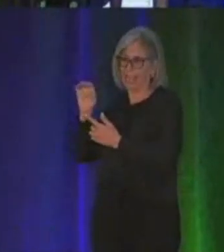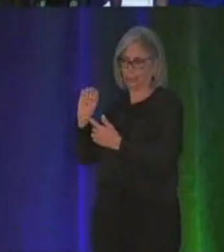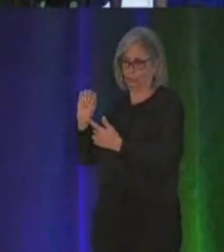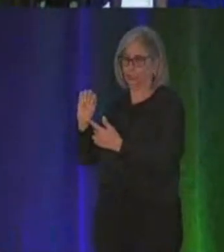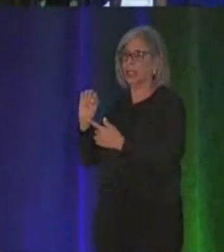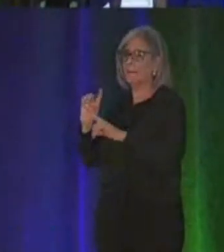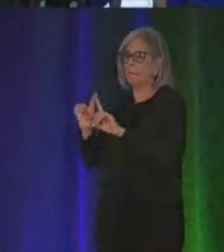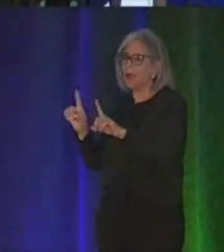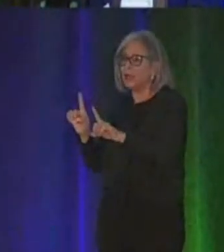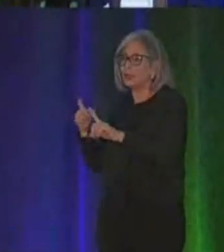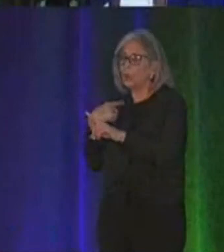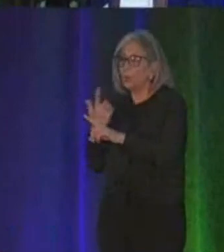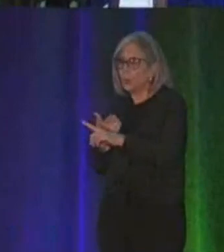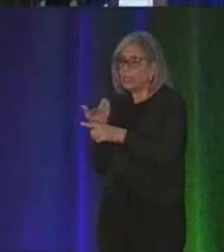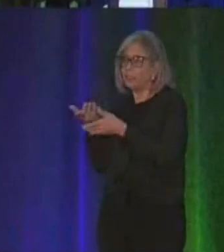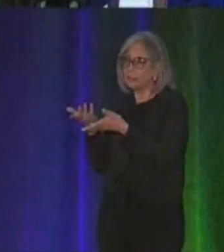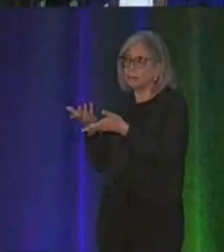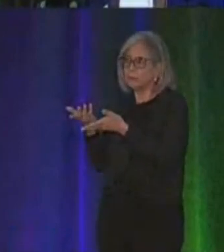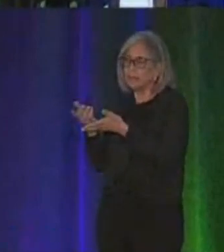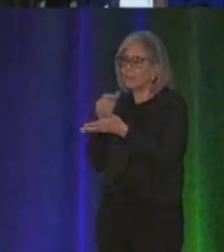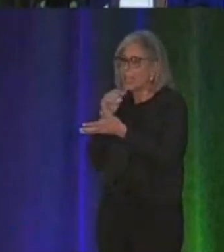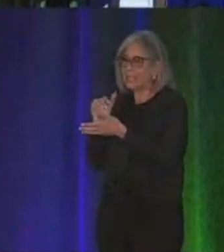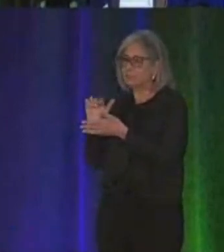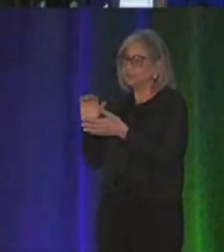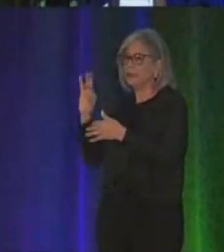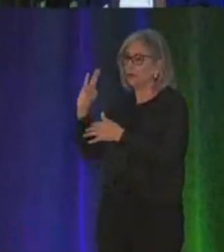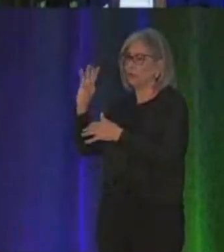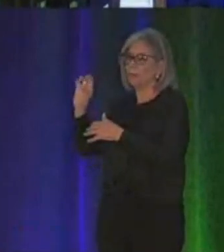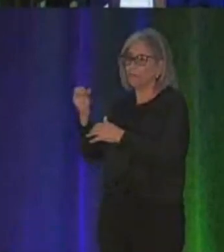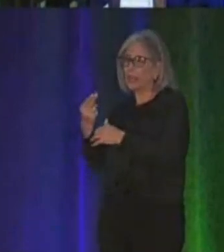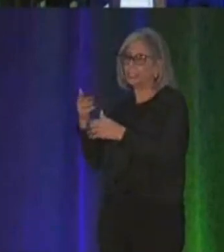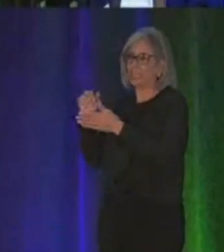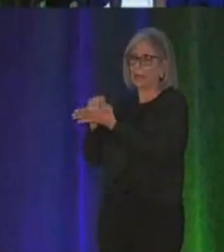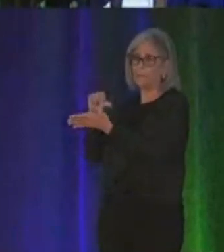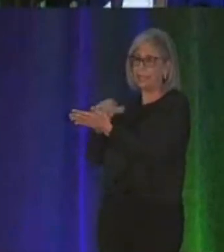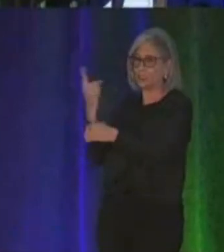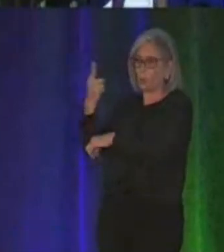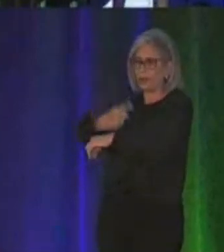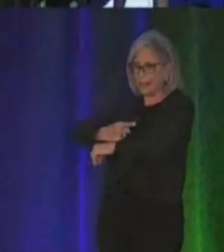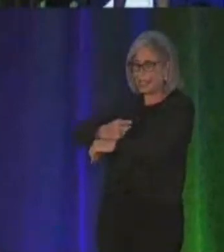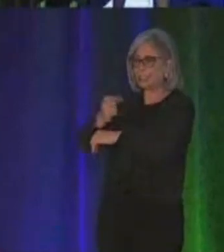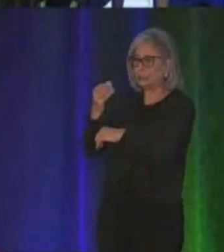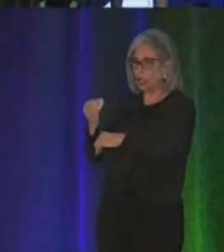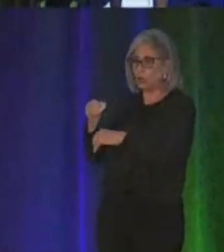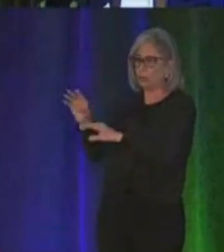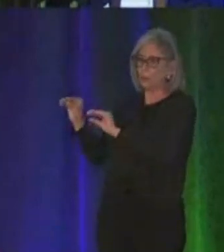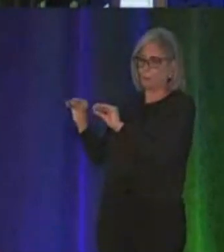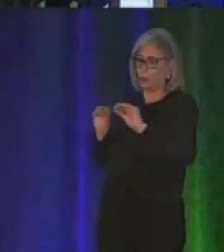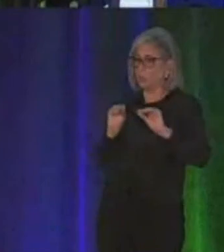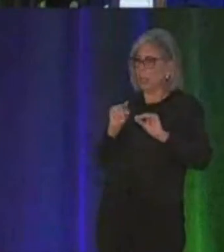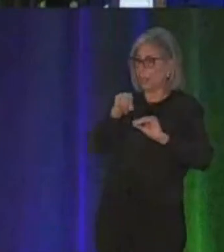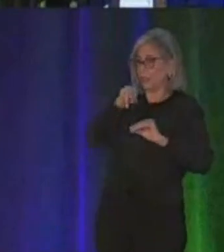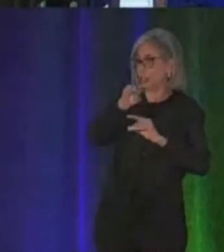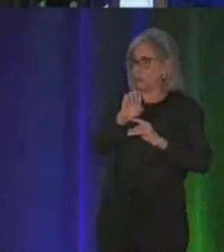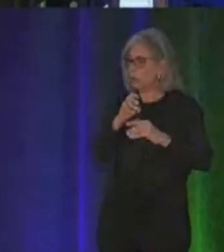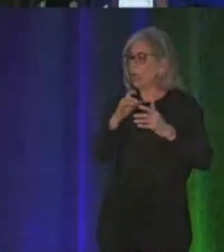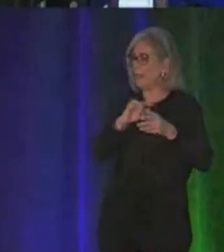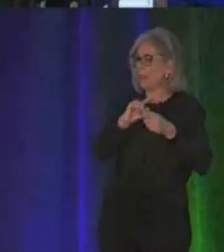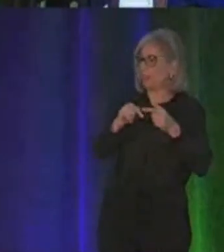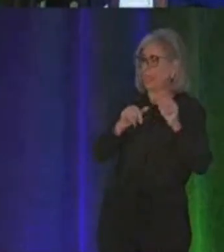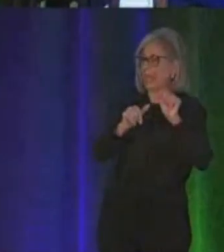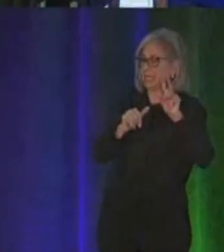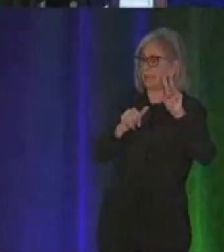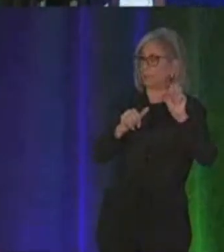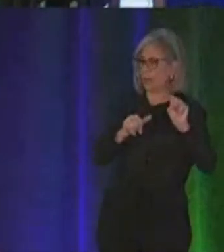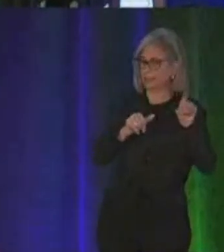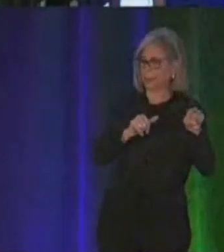to say, okay, we served them this page, but we haven't regenerated it in a day. So let's put it into a queue. SQS is another AWS service. It's